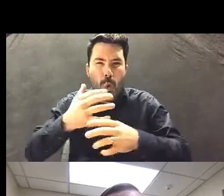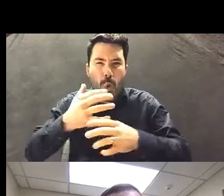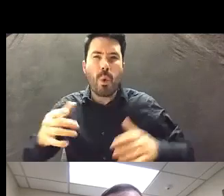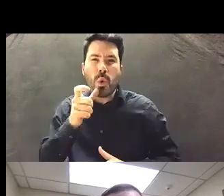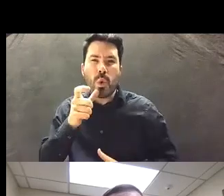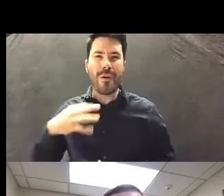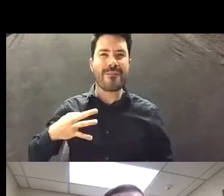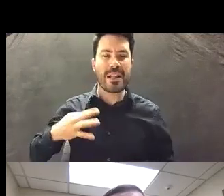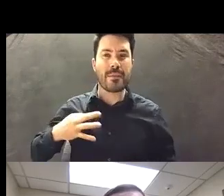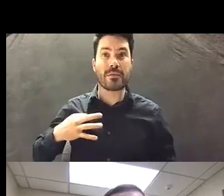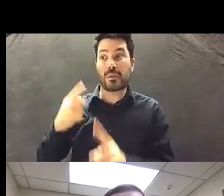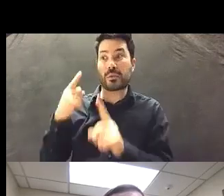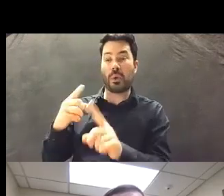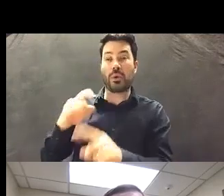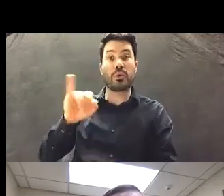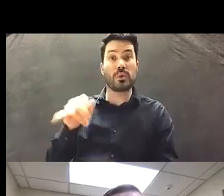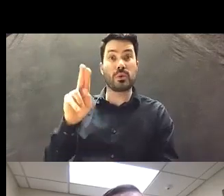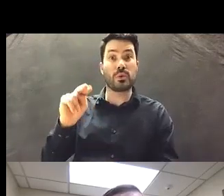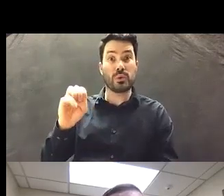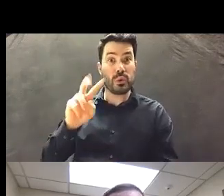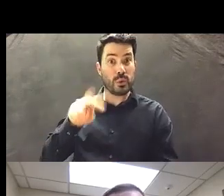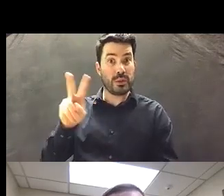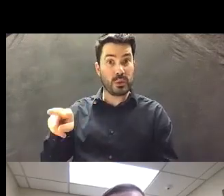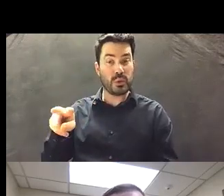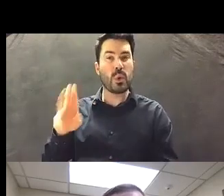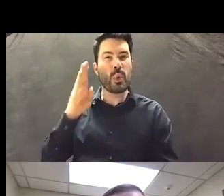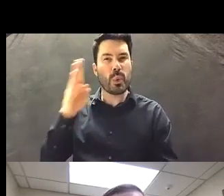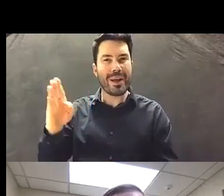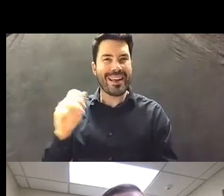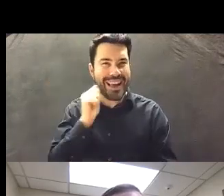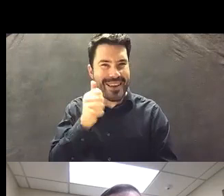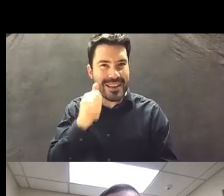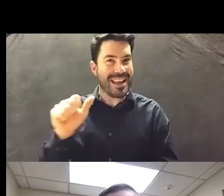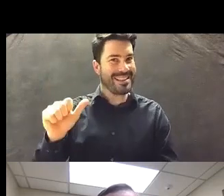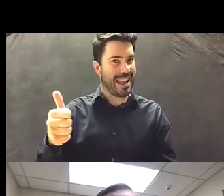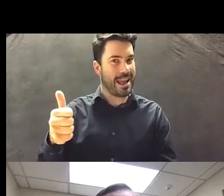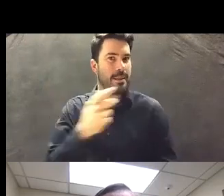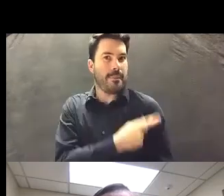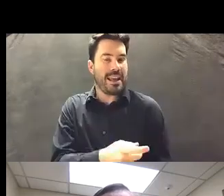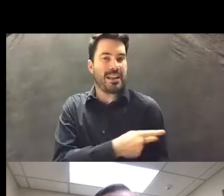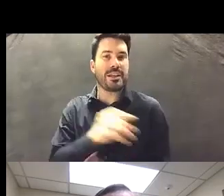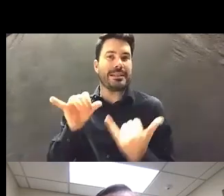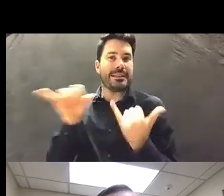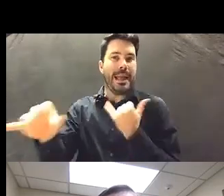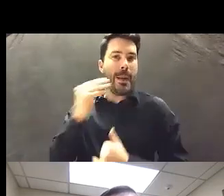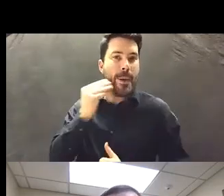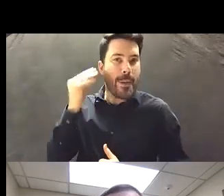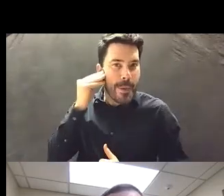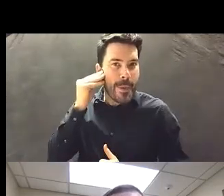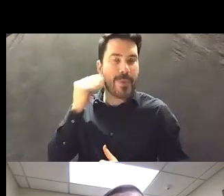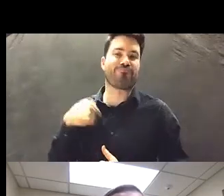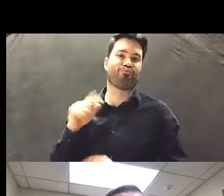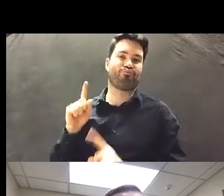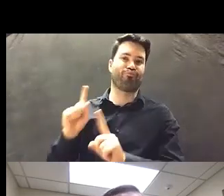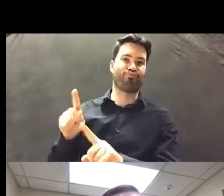on average 10 patients being taken care of in their home every day. Can I have the next slide, please? It's